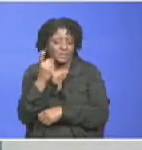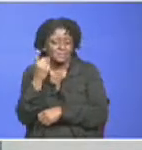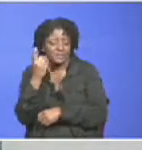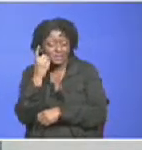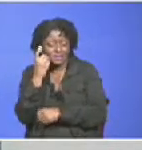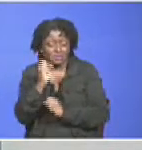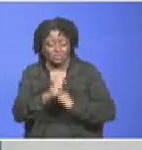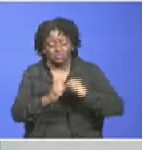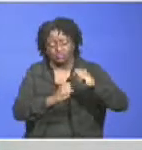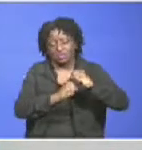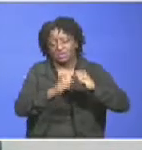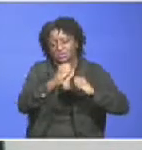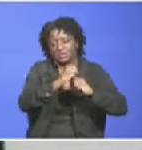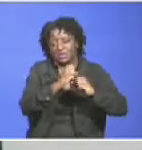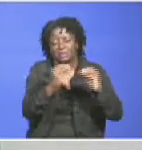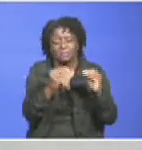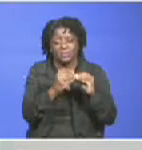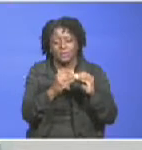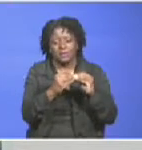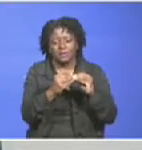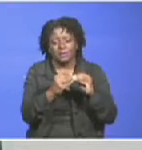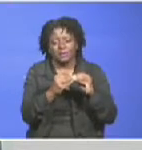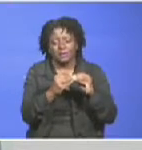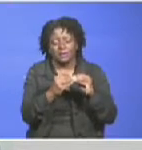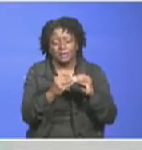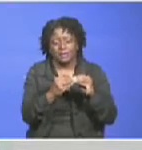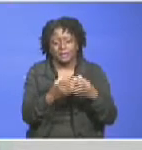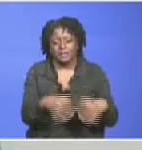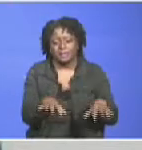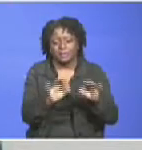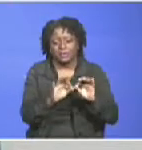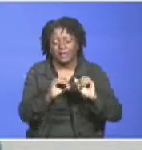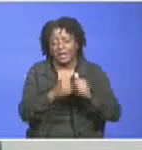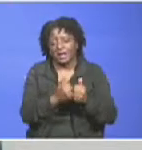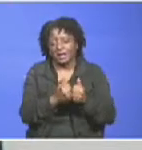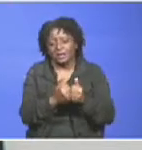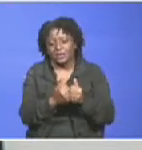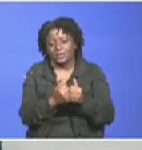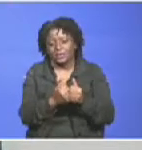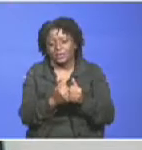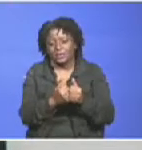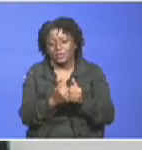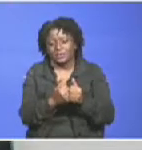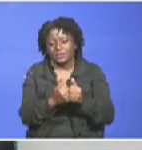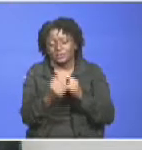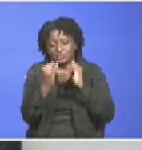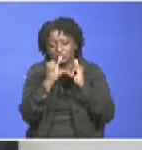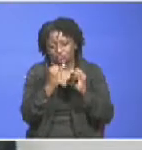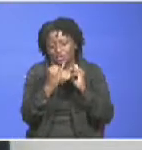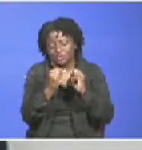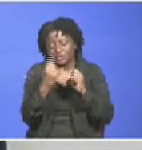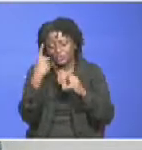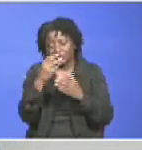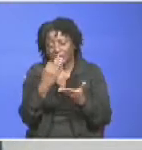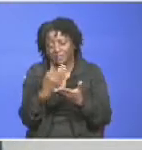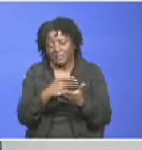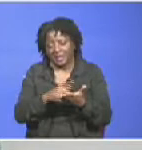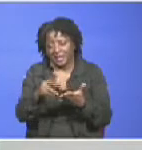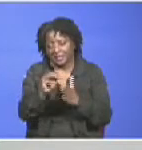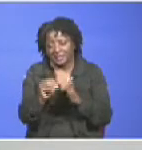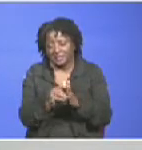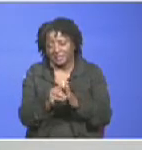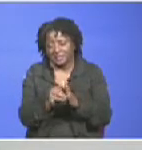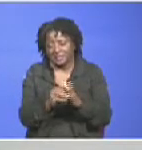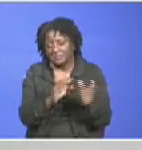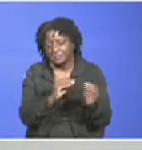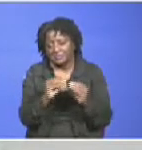more important around how instructions for payments get from one point to the next and how funds move from one point to the next.